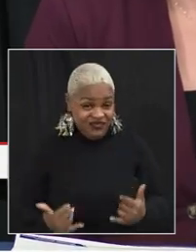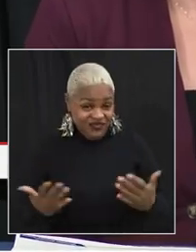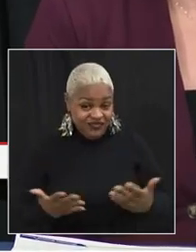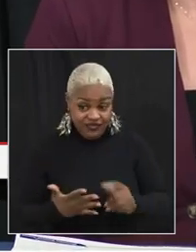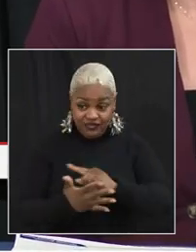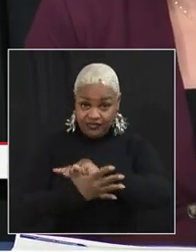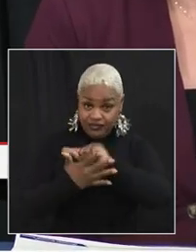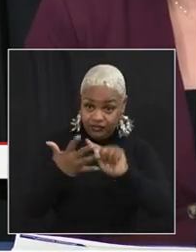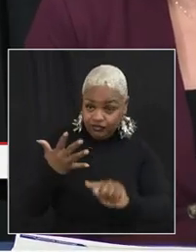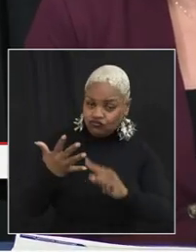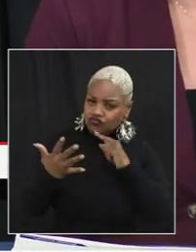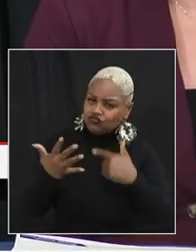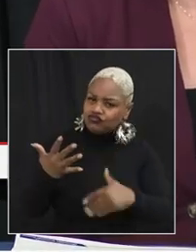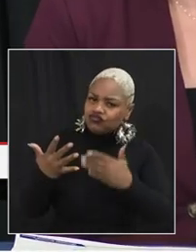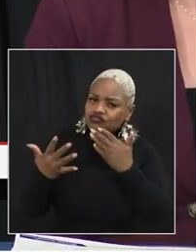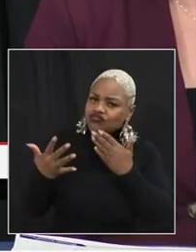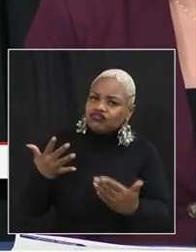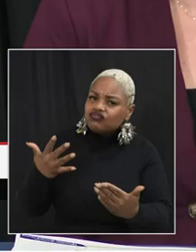often remind the team,